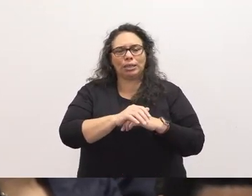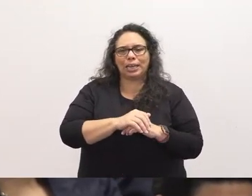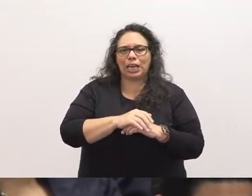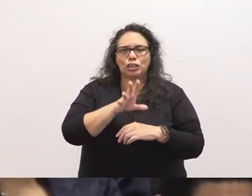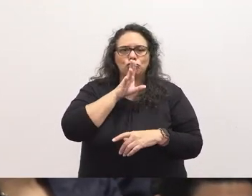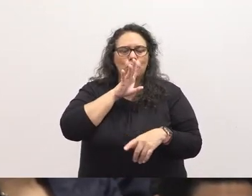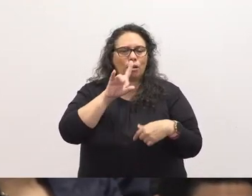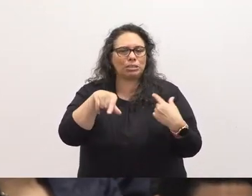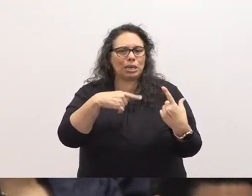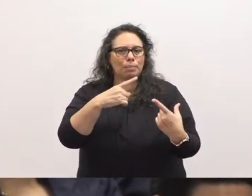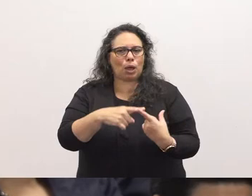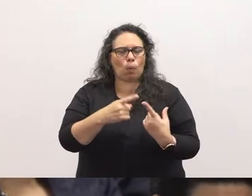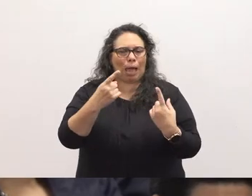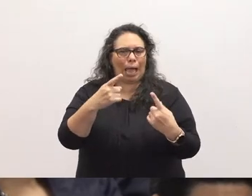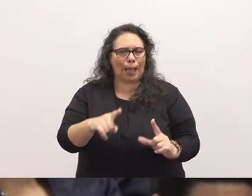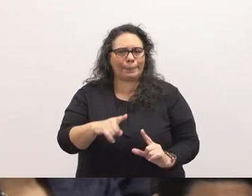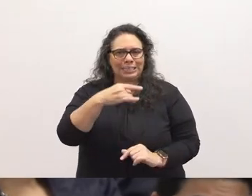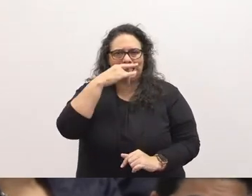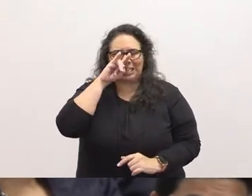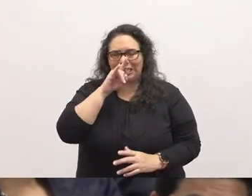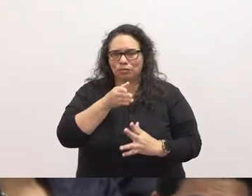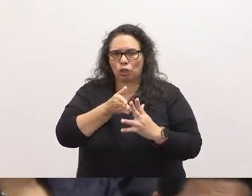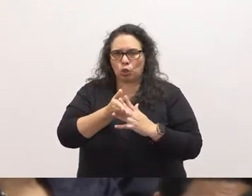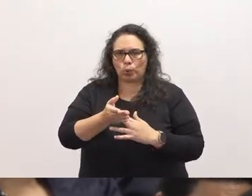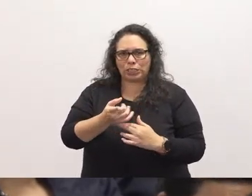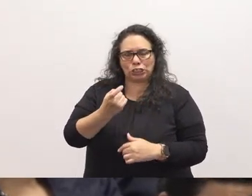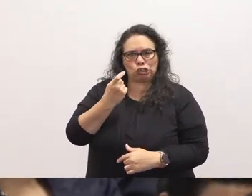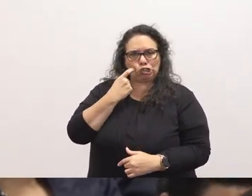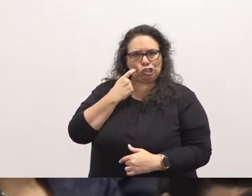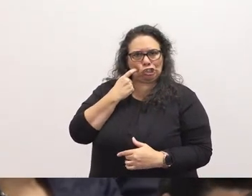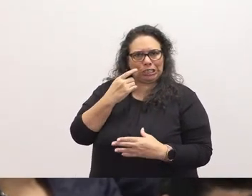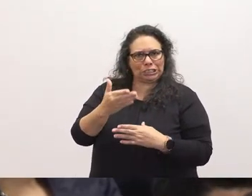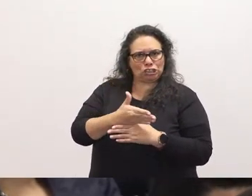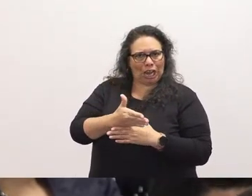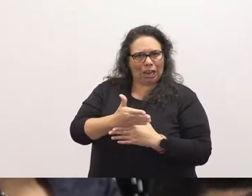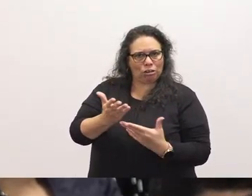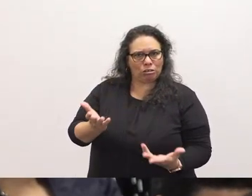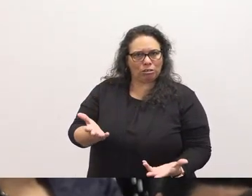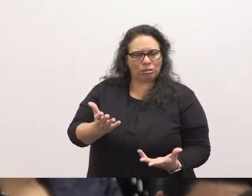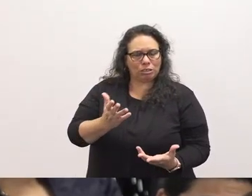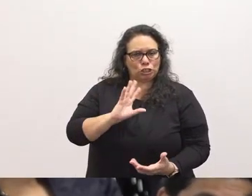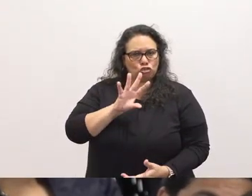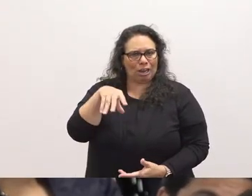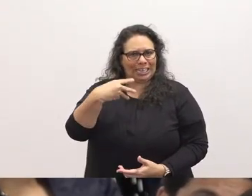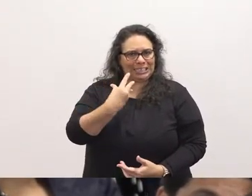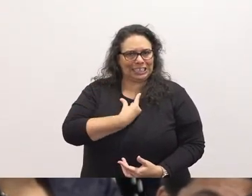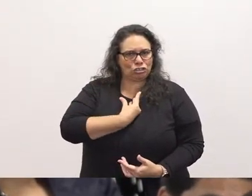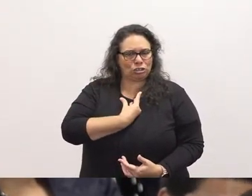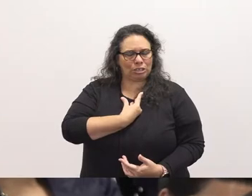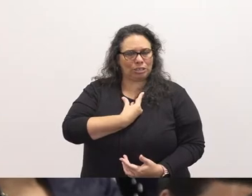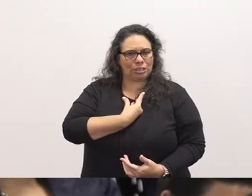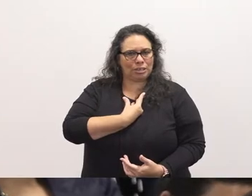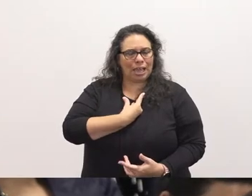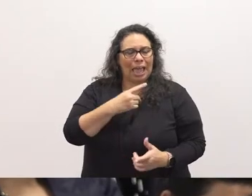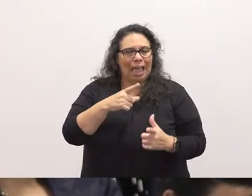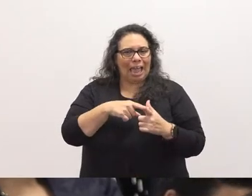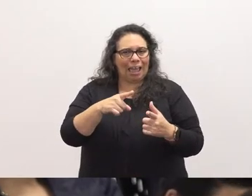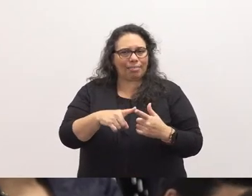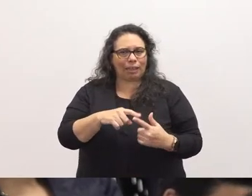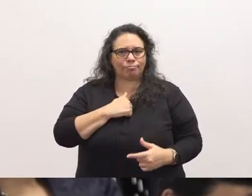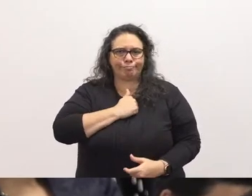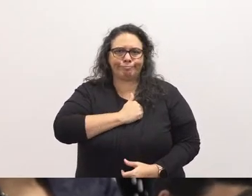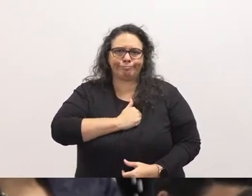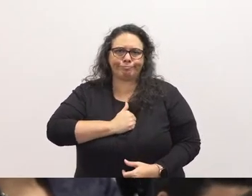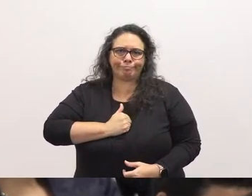what happens to some of these kids that have gone through what she just shared, where they transition to a different sex and they regret it because